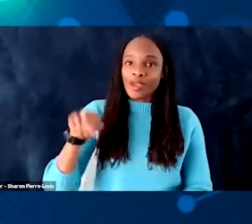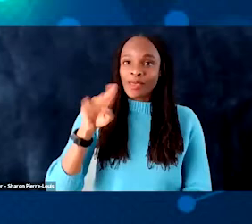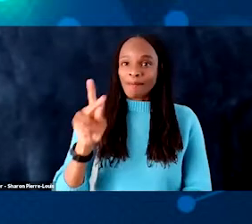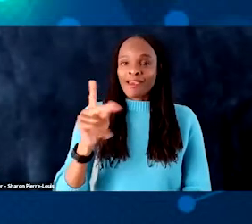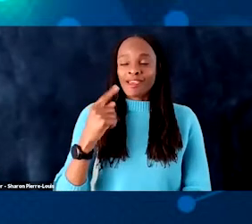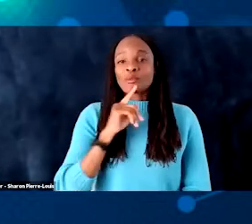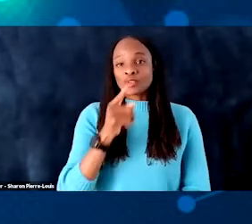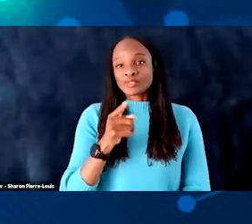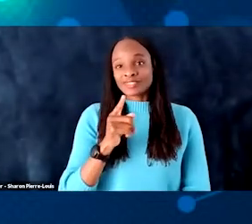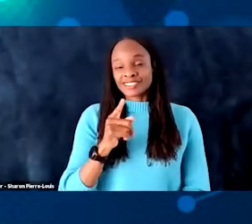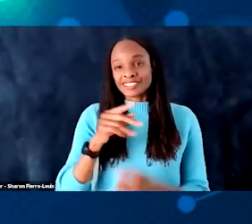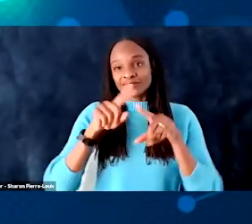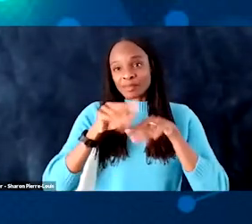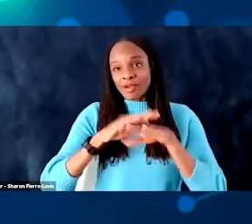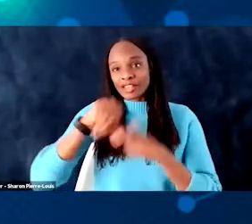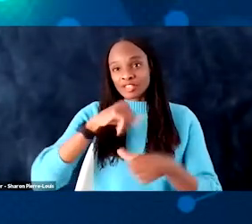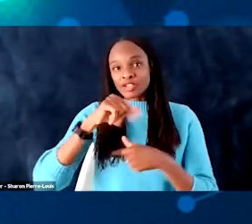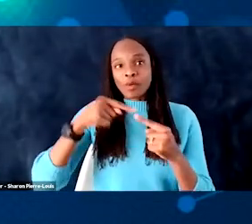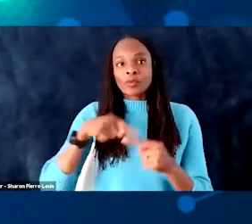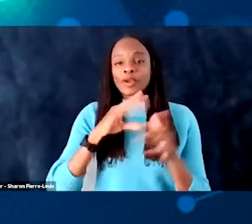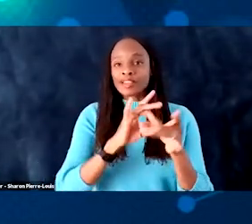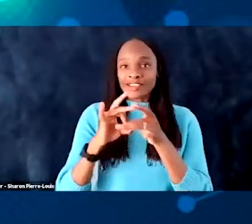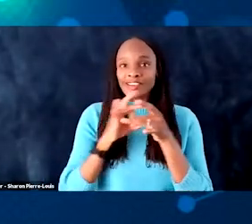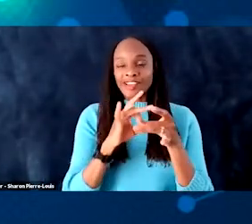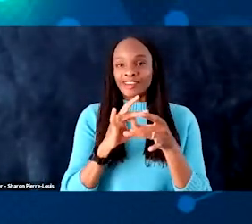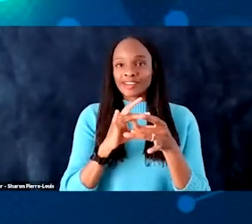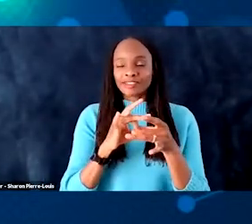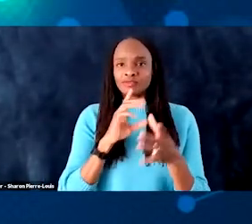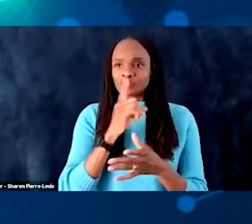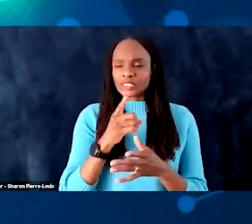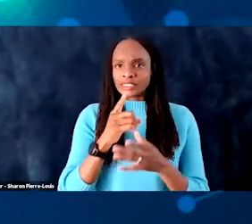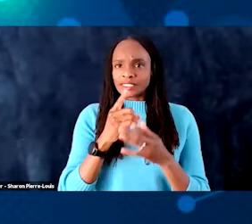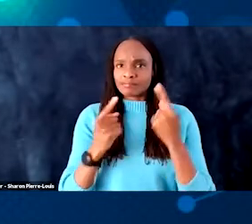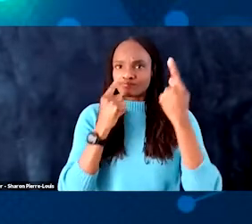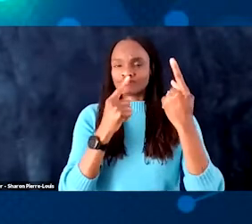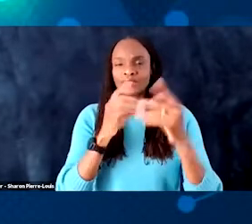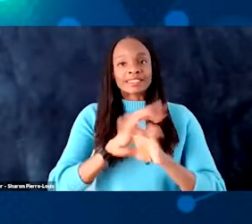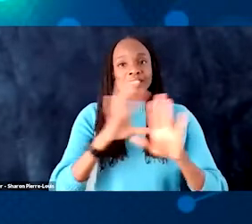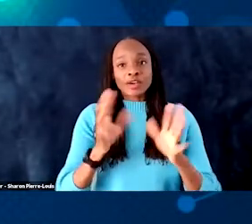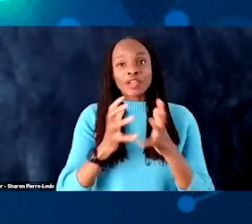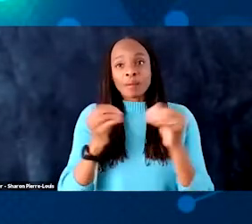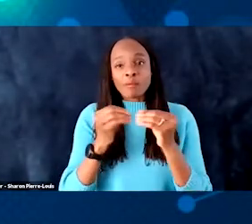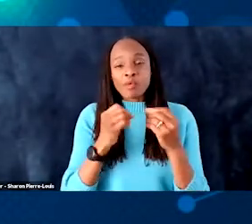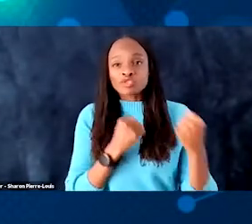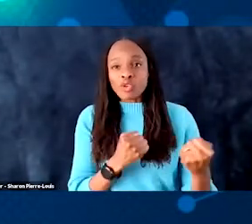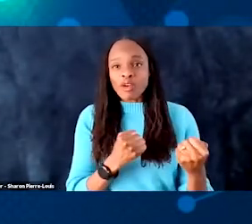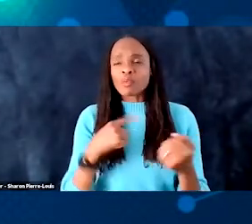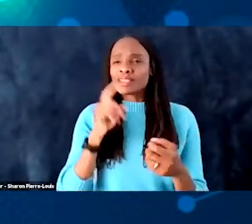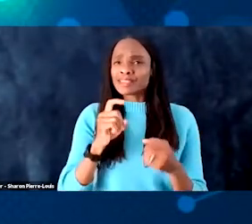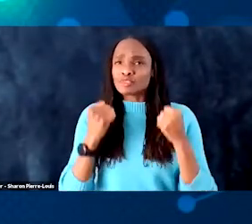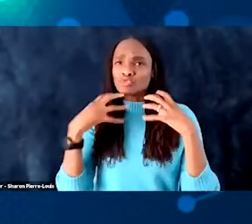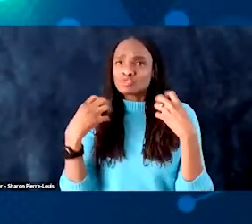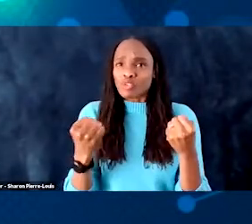depend on each other. When we are united and deliberate, it's clear that we are much stronger, and we need to be strong to confront the